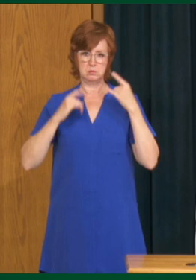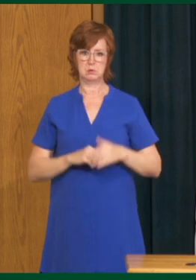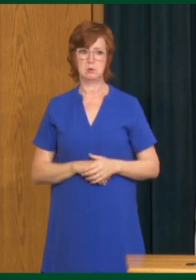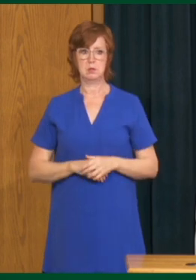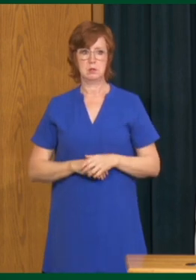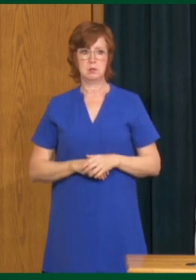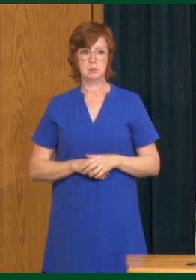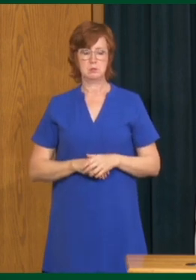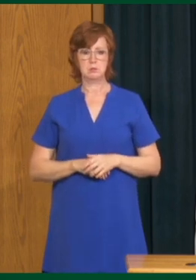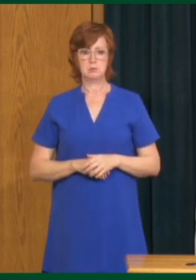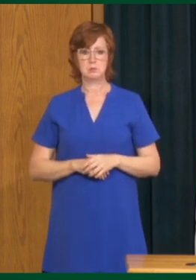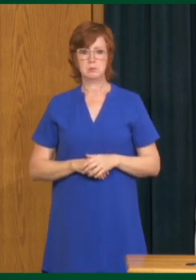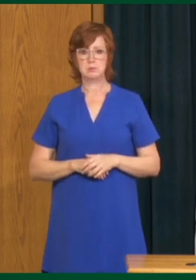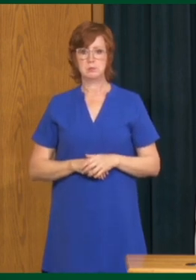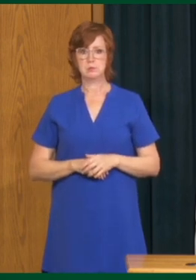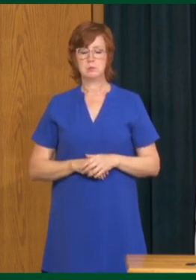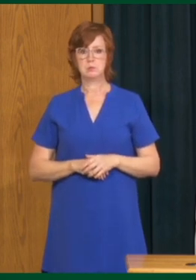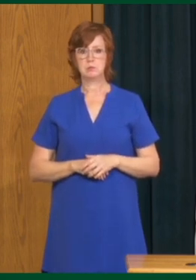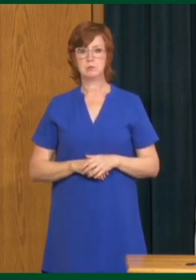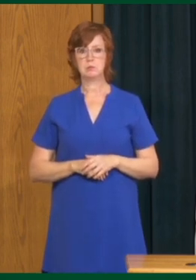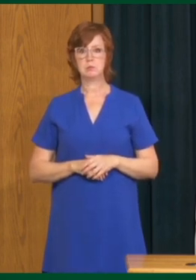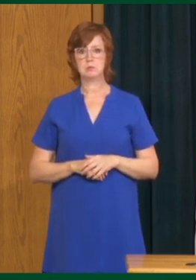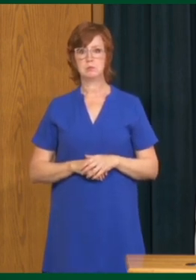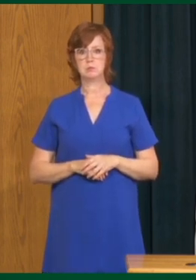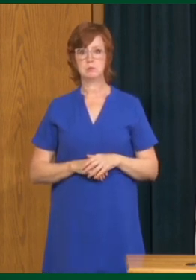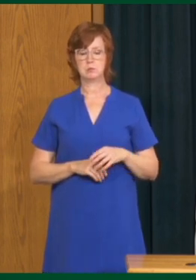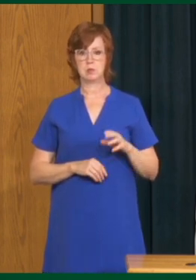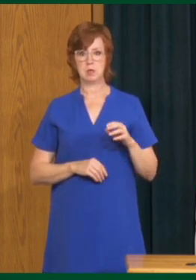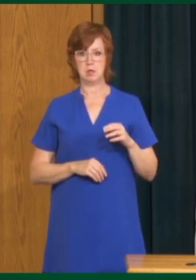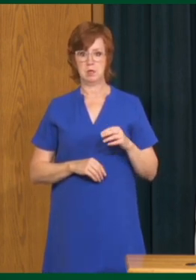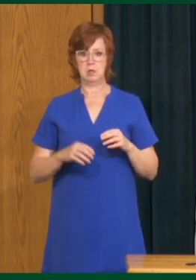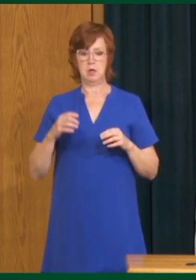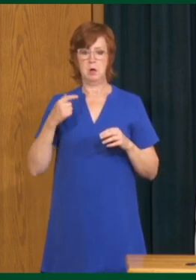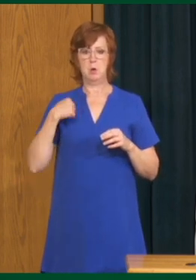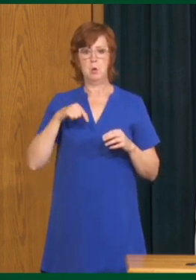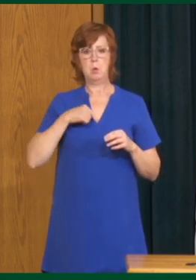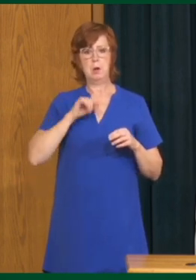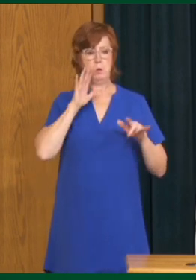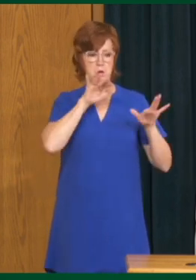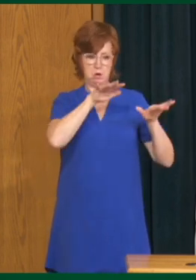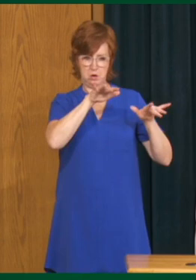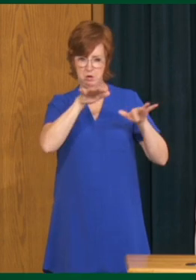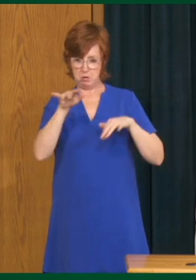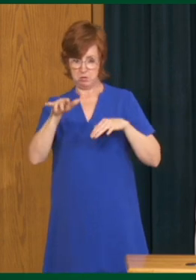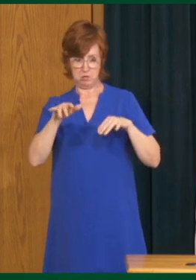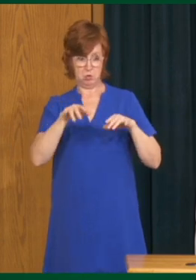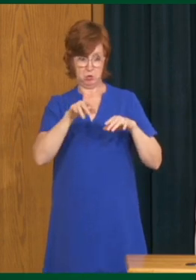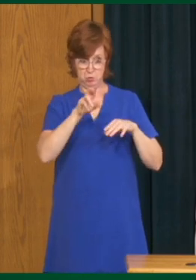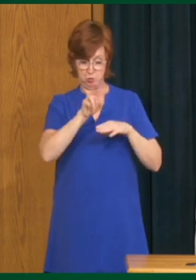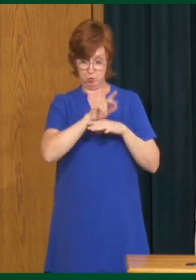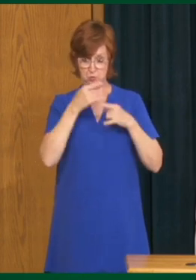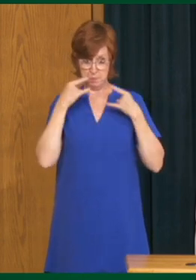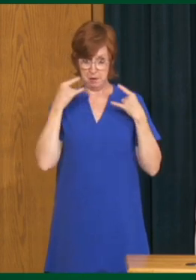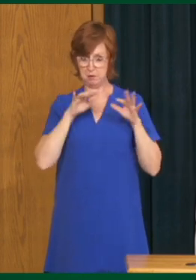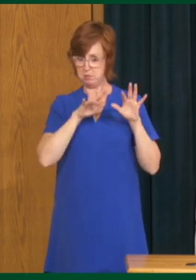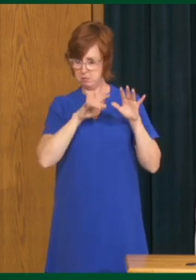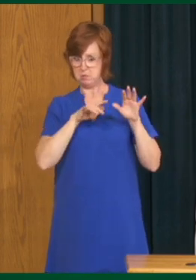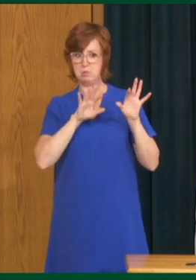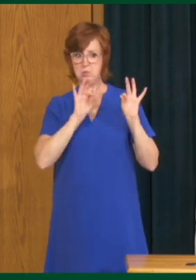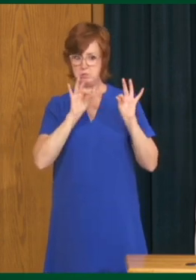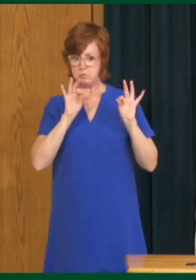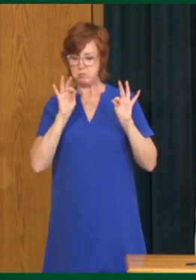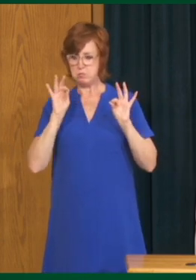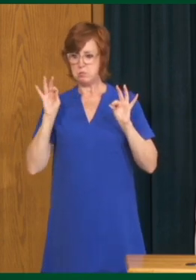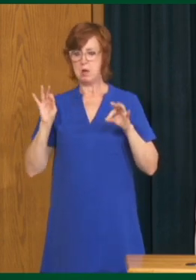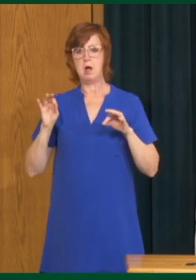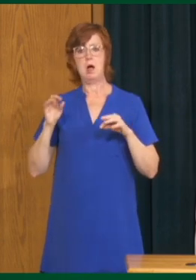continue to see, if it's adopted as much as it should be. And I know several other jurisdictions, some cities have enacted mandatory